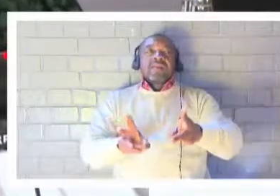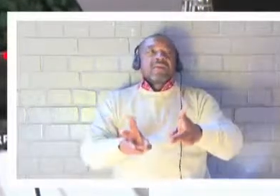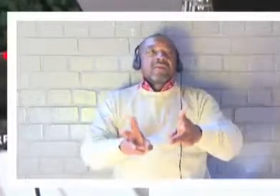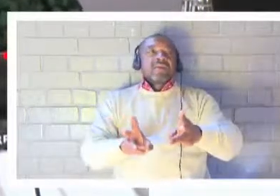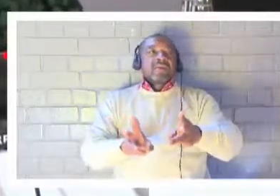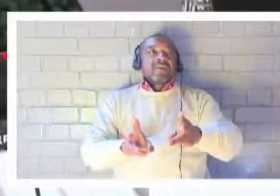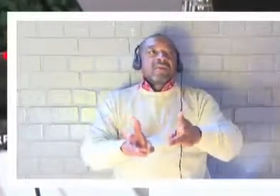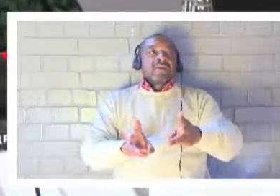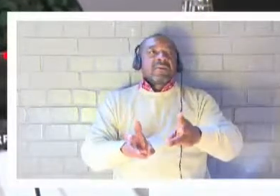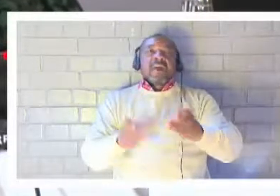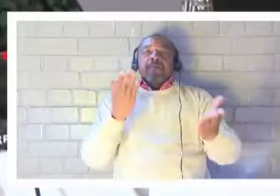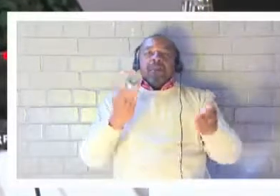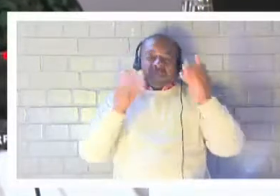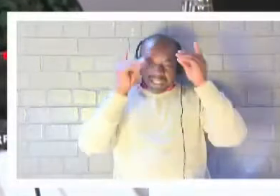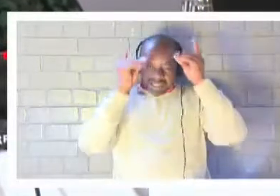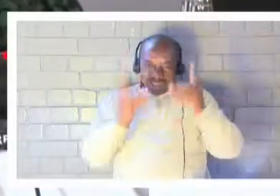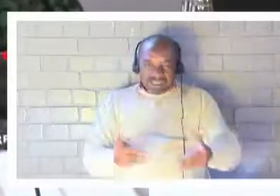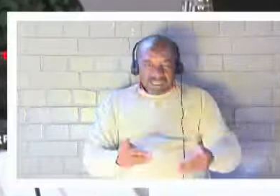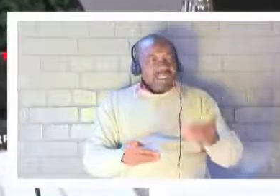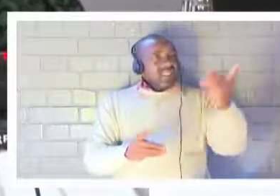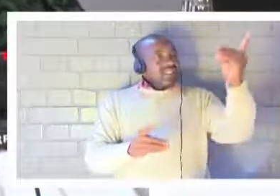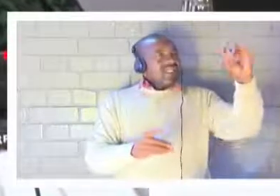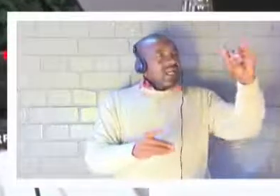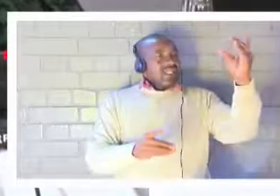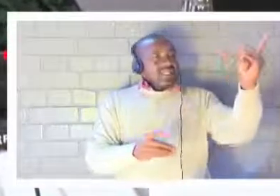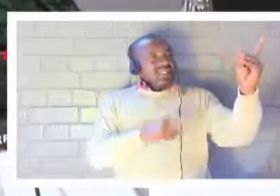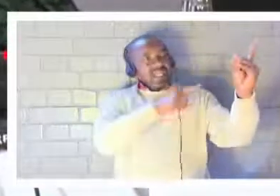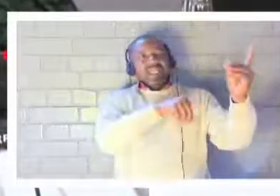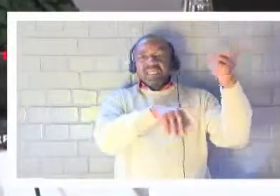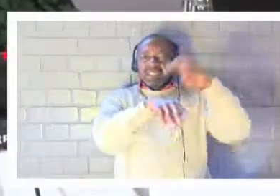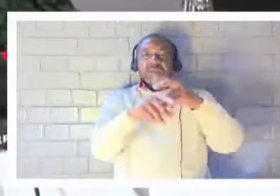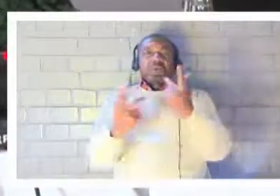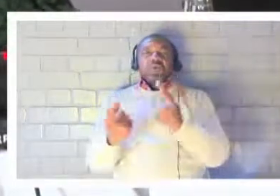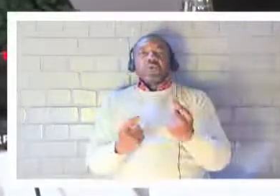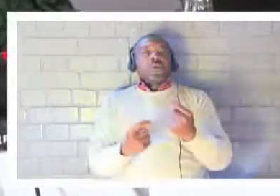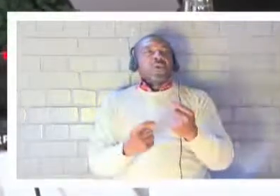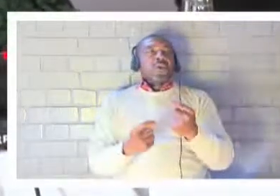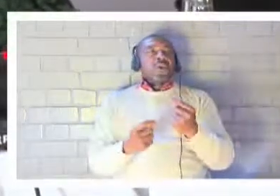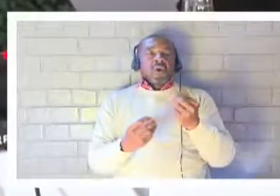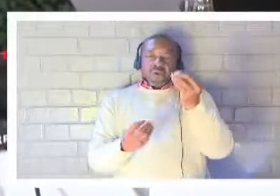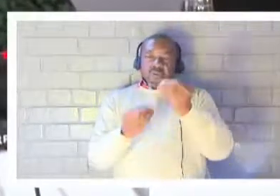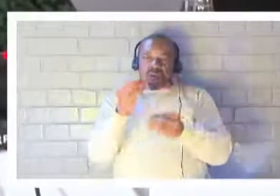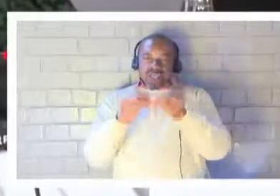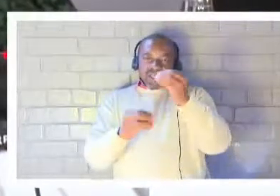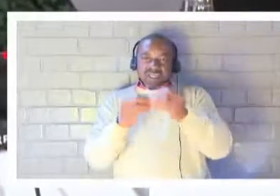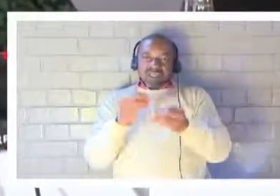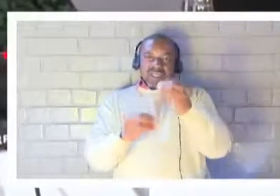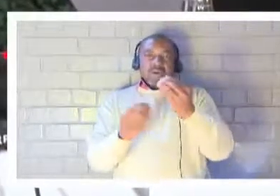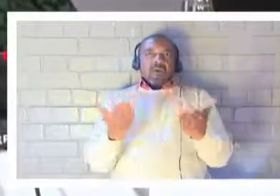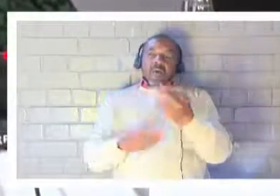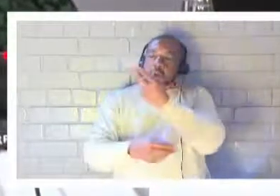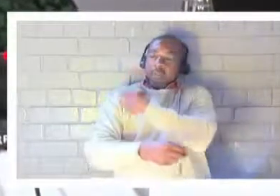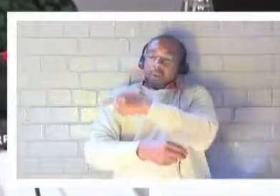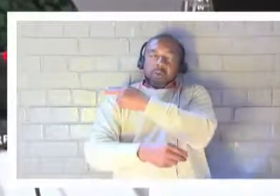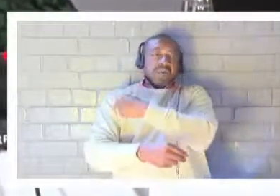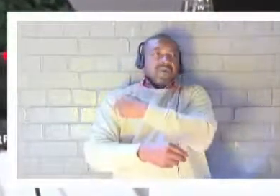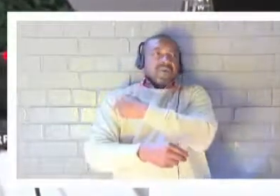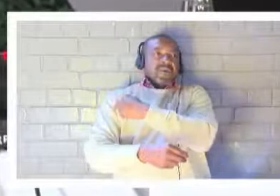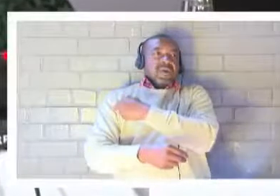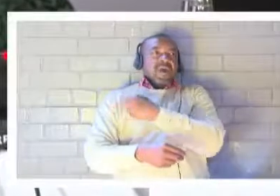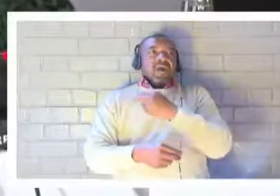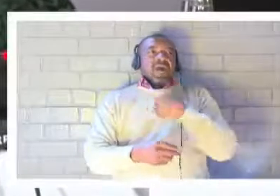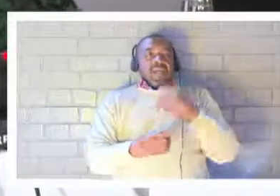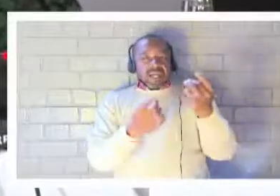or the decision that DID must do maintenance in hospitals was informed